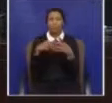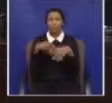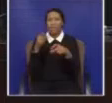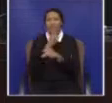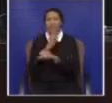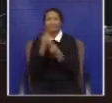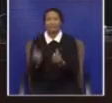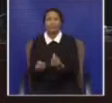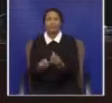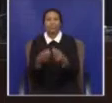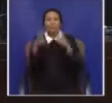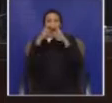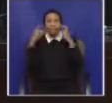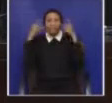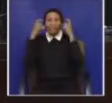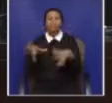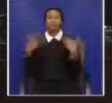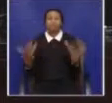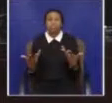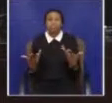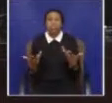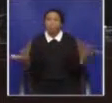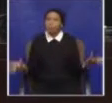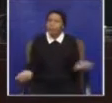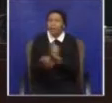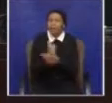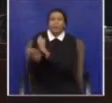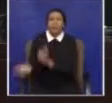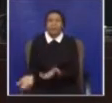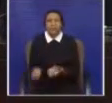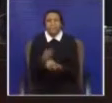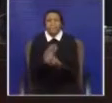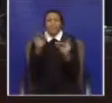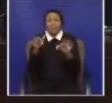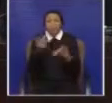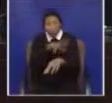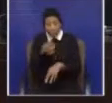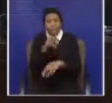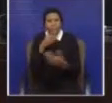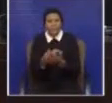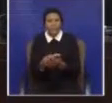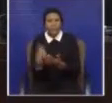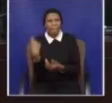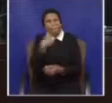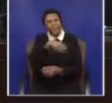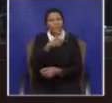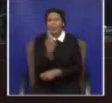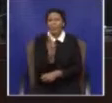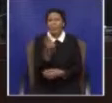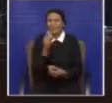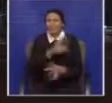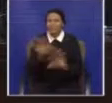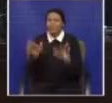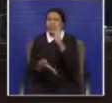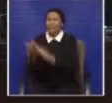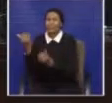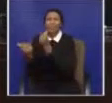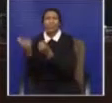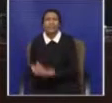of these people would have paid admission of guilt fines to avoid going to court. This resulted in them having a criminal